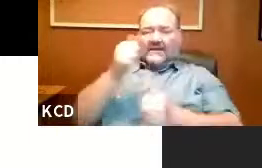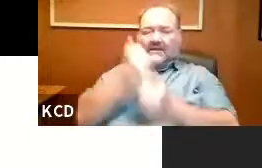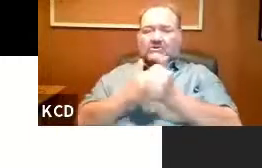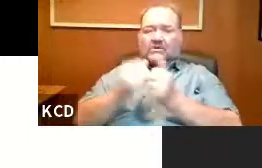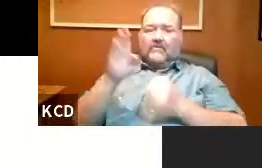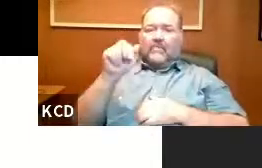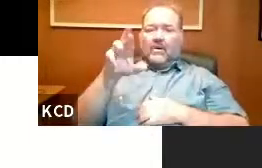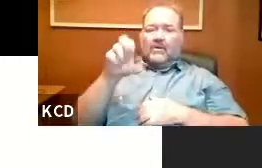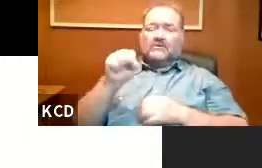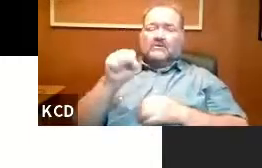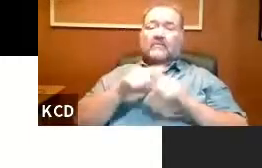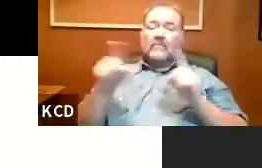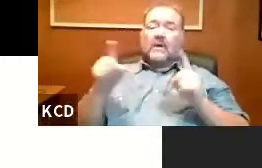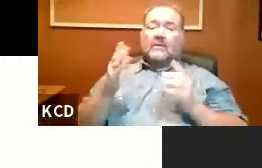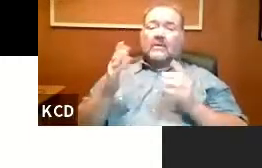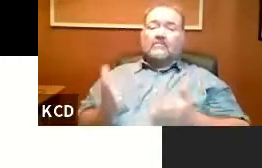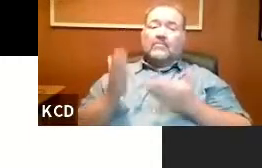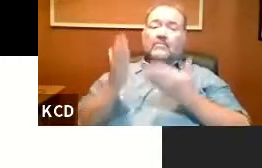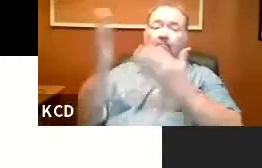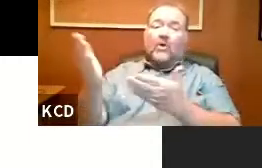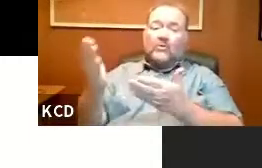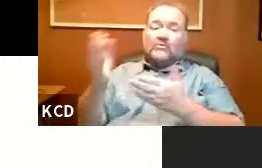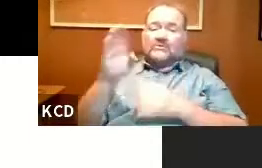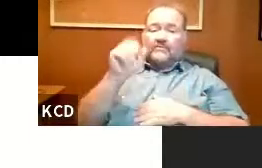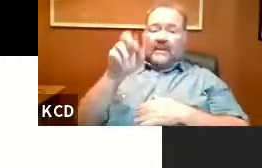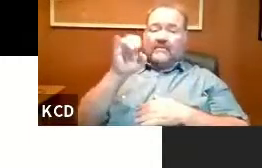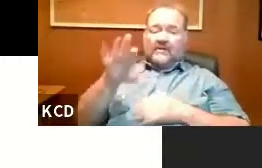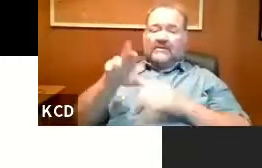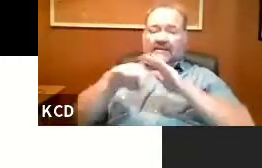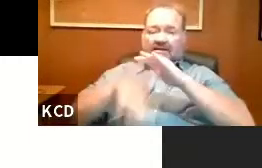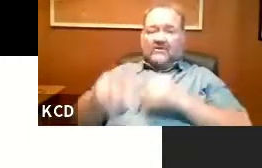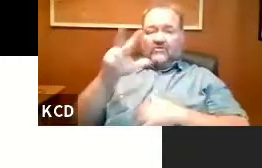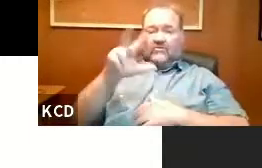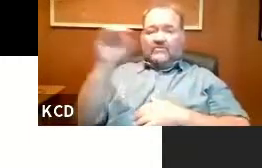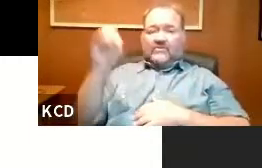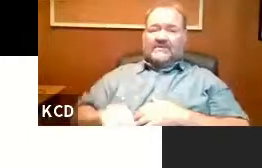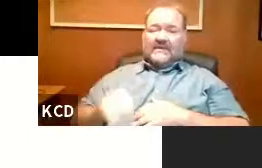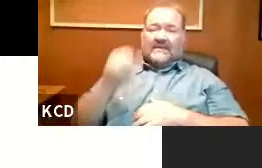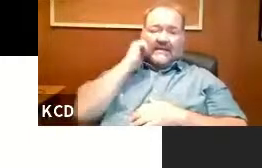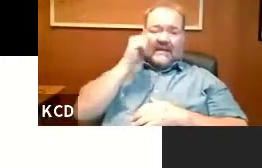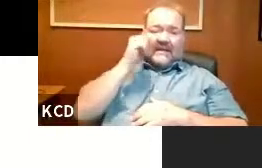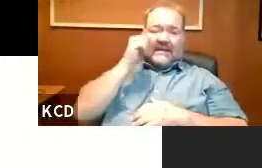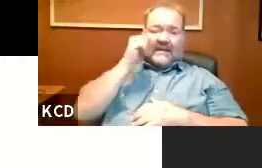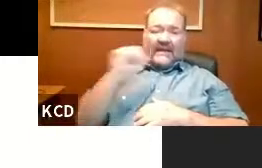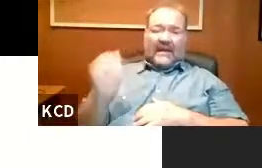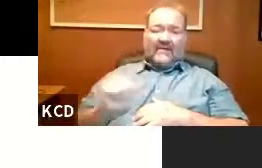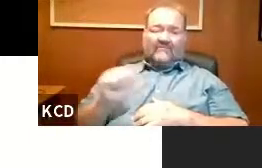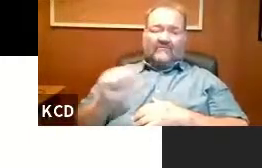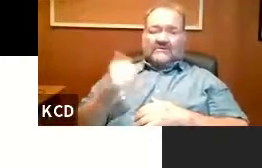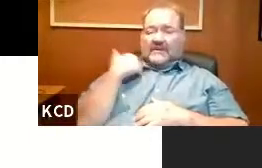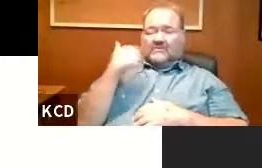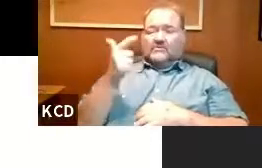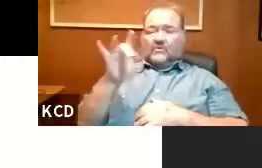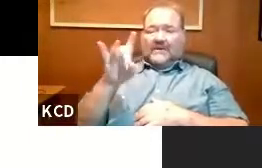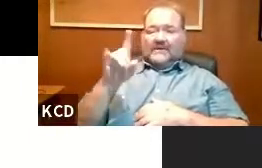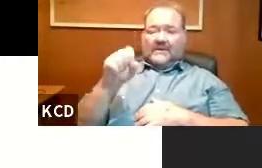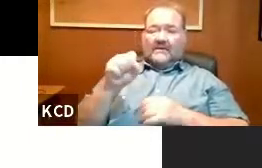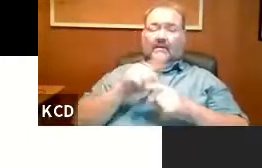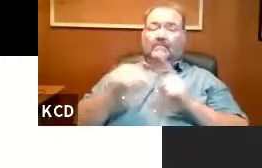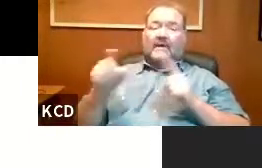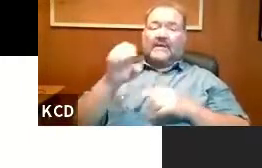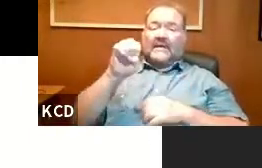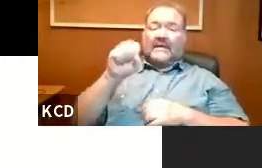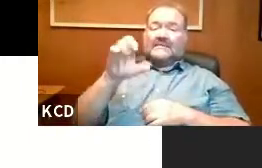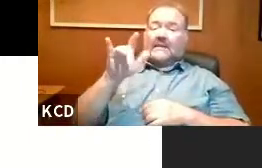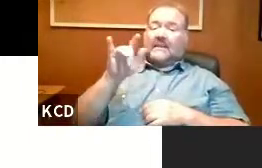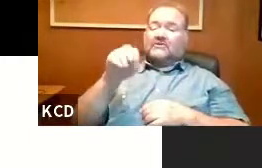bars. So the proposed recession barrier here is less than 3% daily averaged over the most 28 days, with the escalation